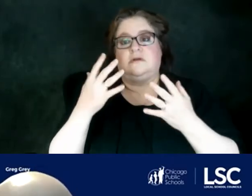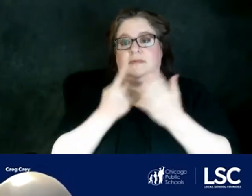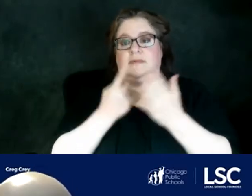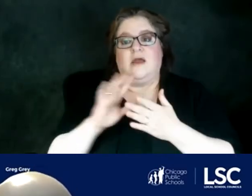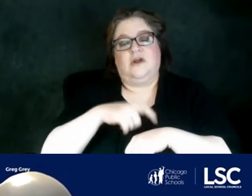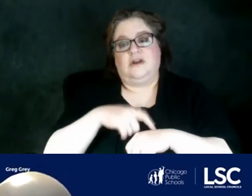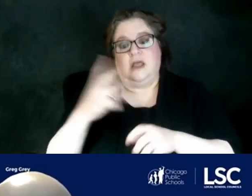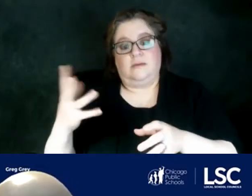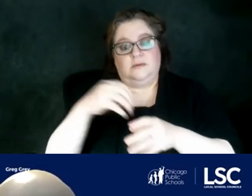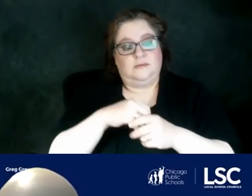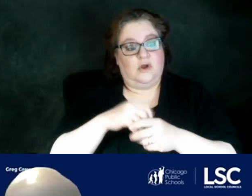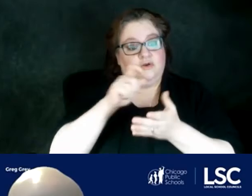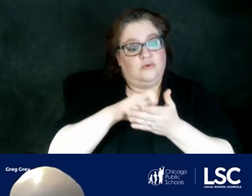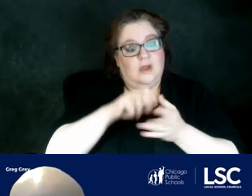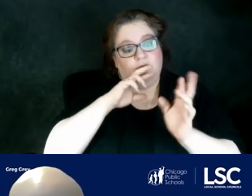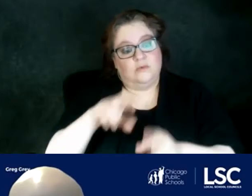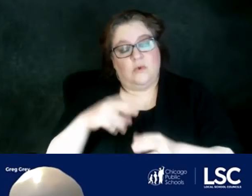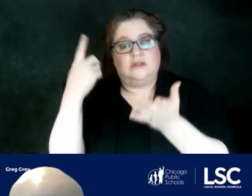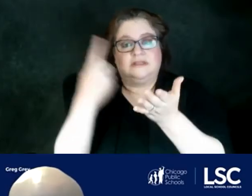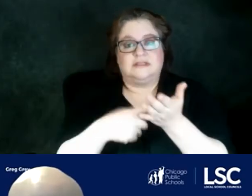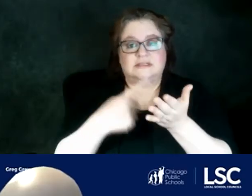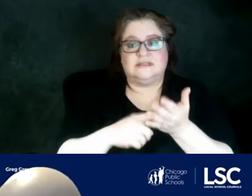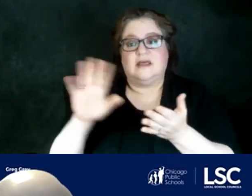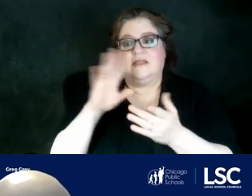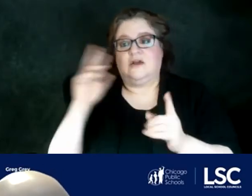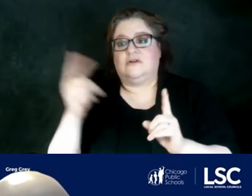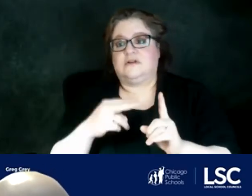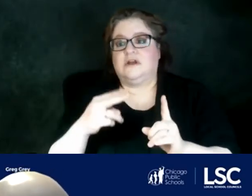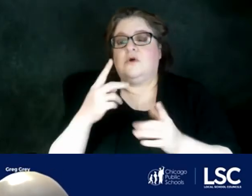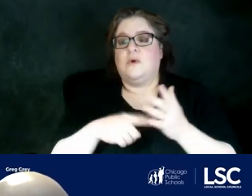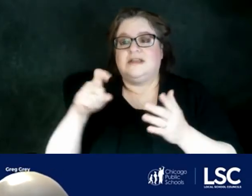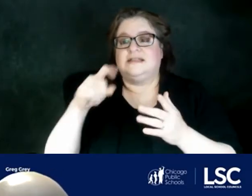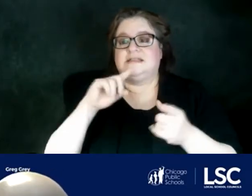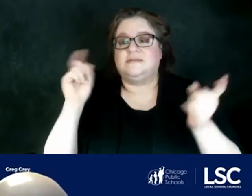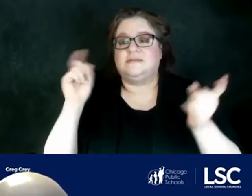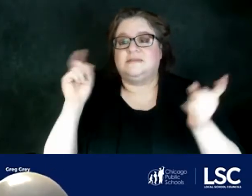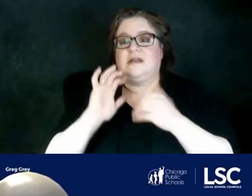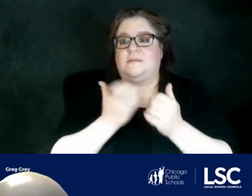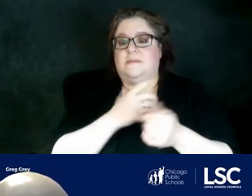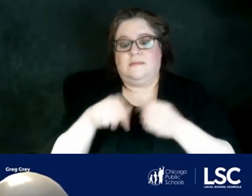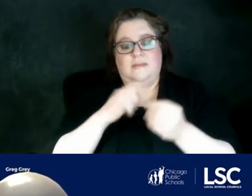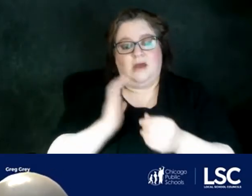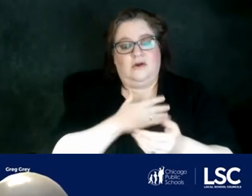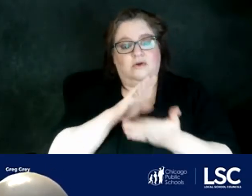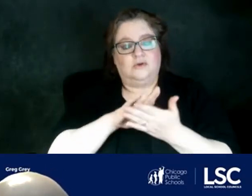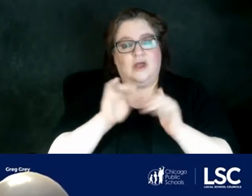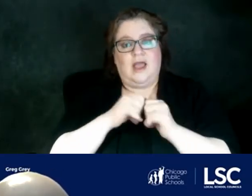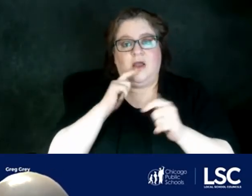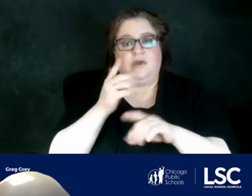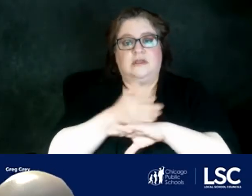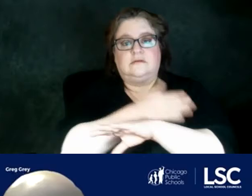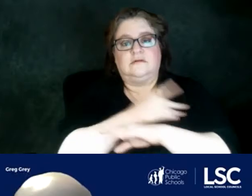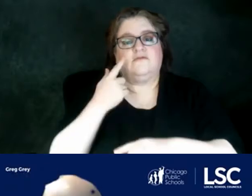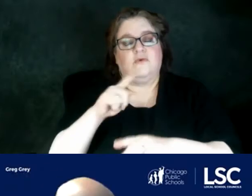this, to write up reports, to discuss what they think needs to be changed about our school and how we can do better for everyone